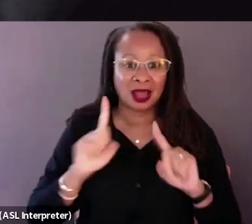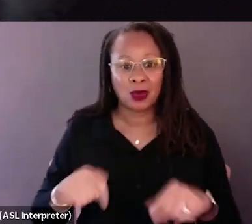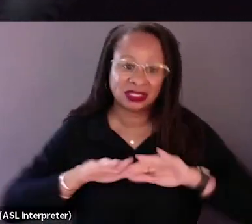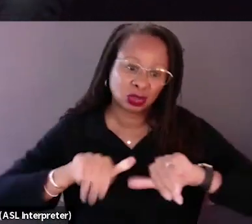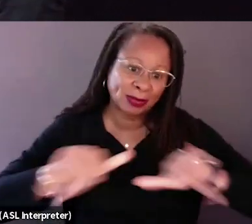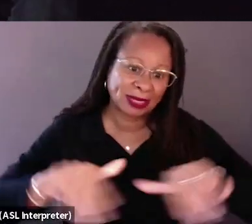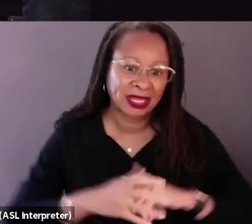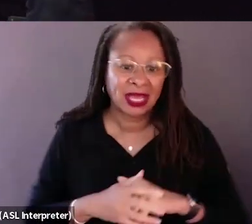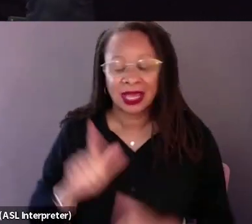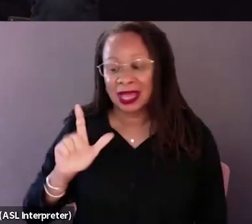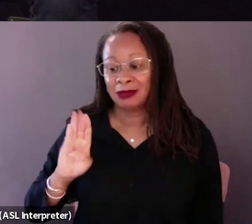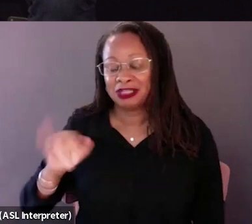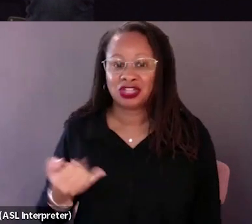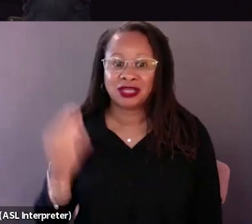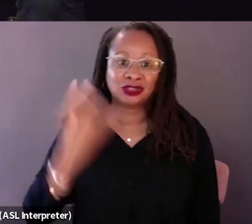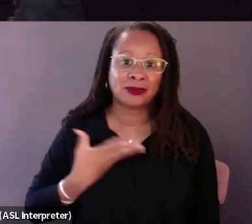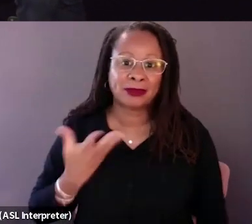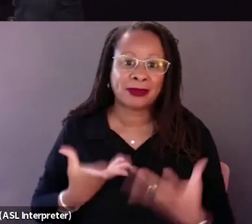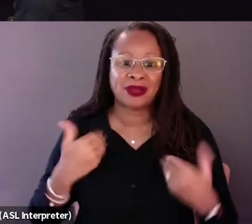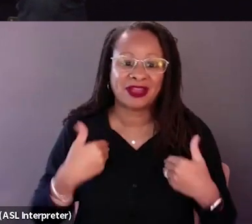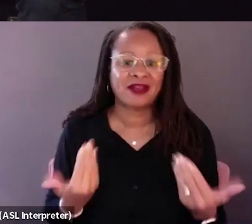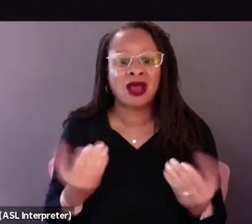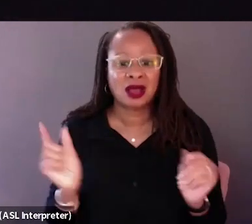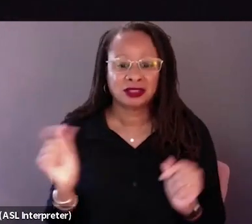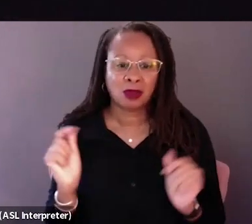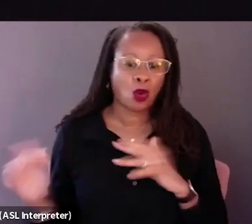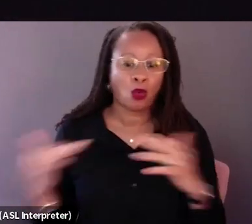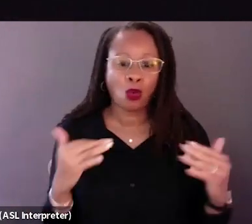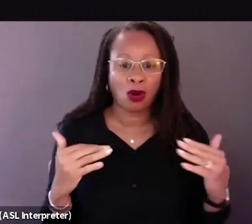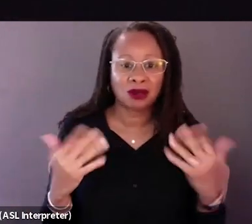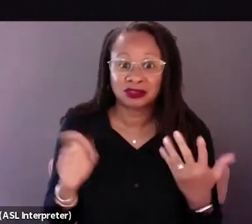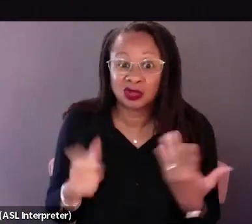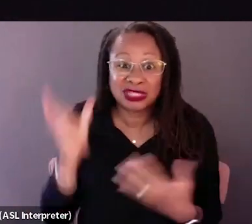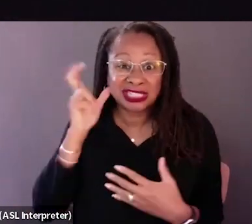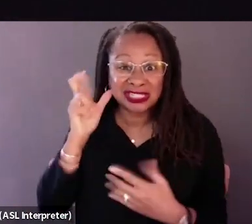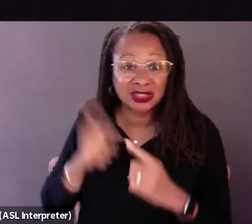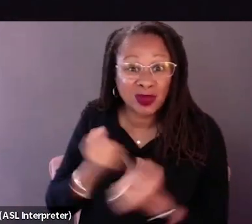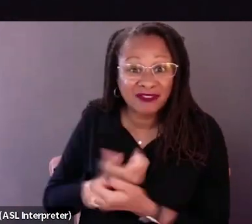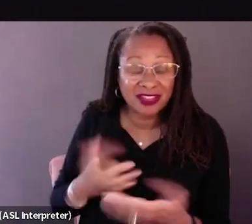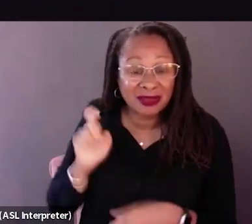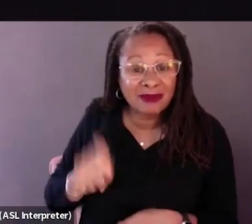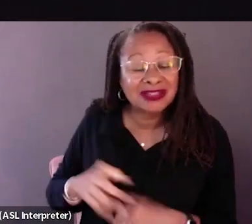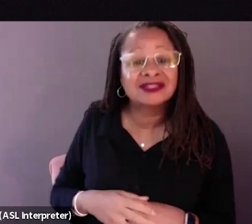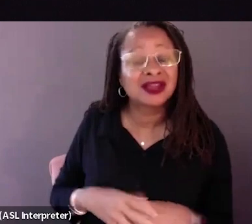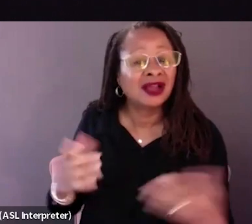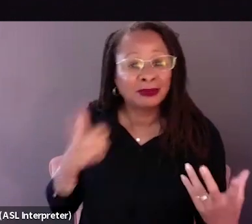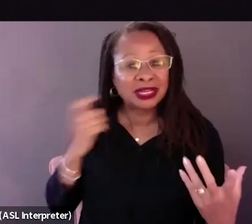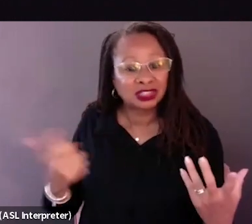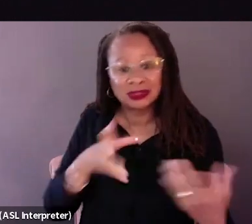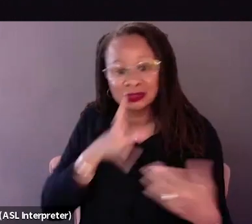and LBJ told me we might have a small war in our hands. So you had to listen, you had to listen to the whole thing because she would